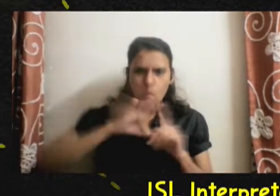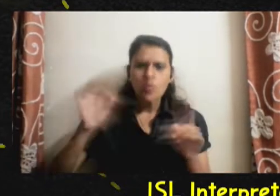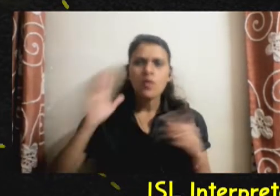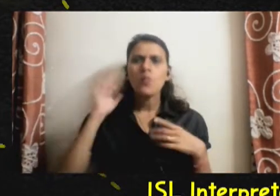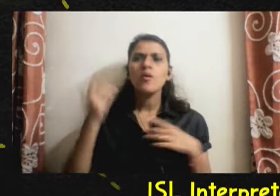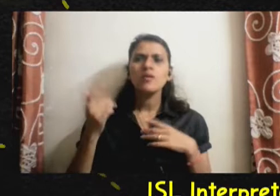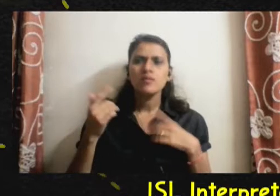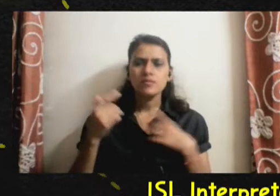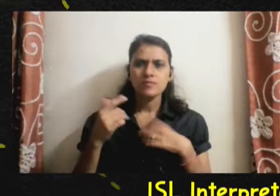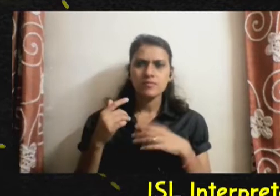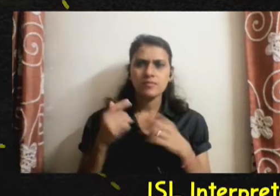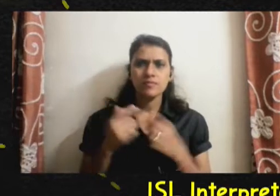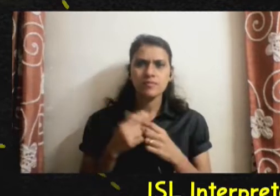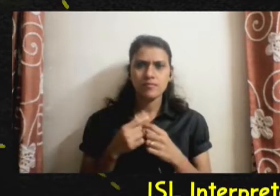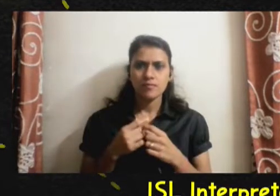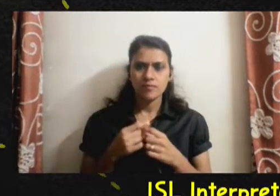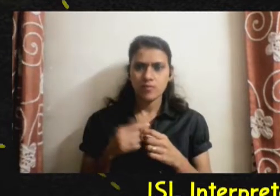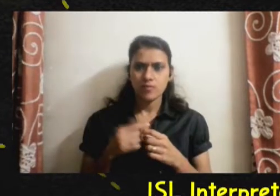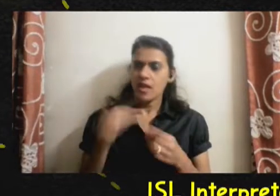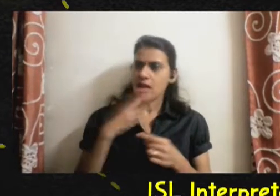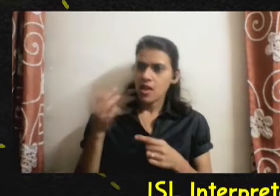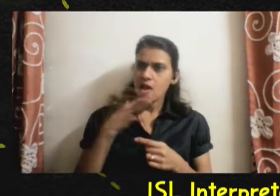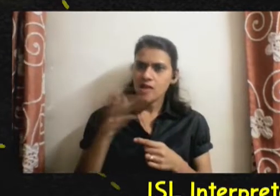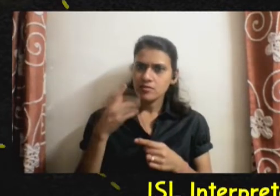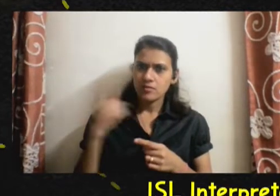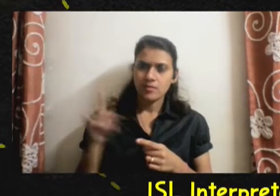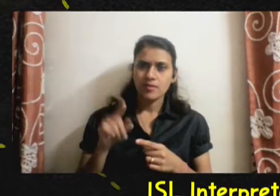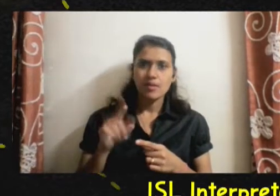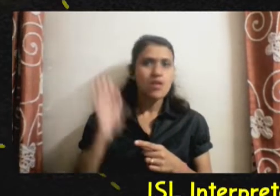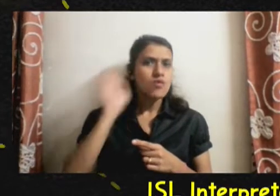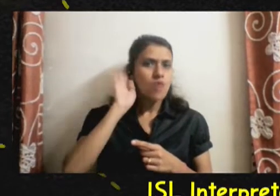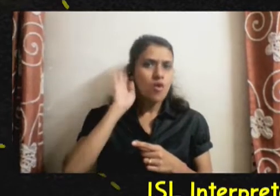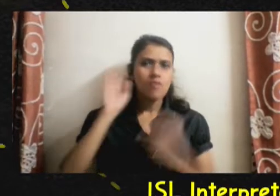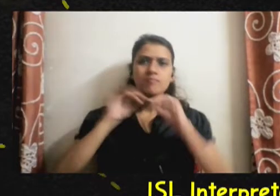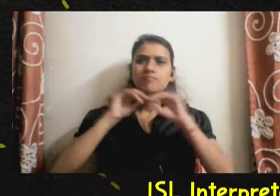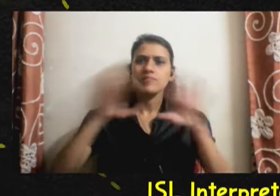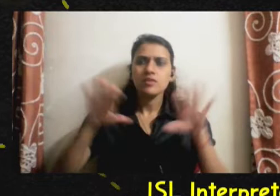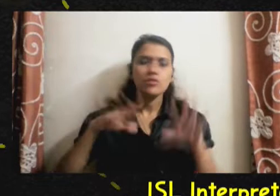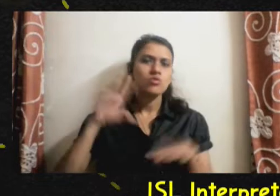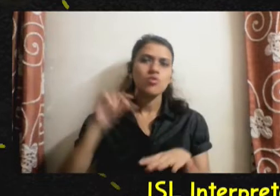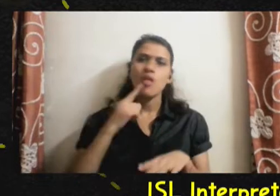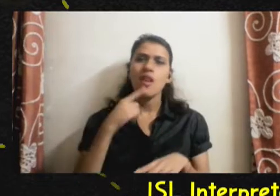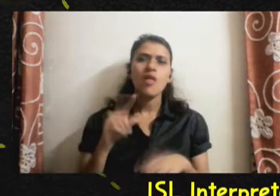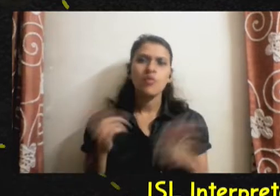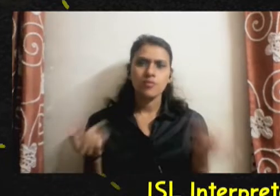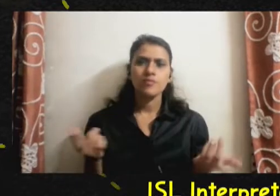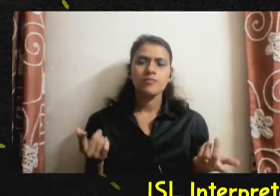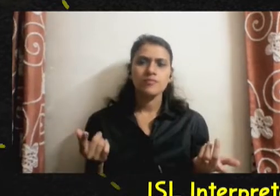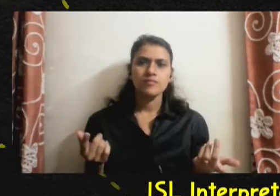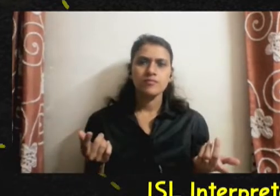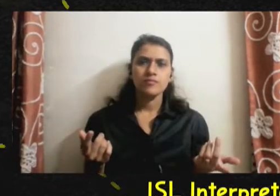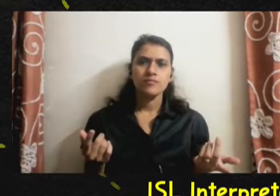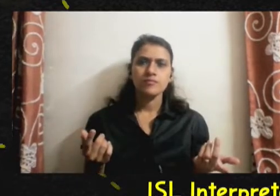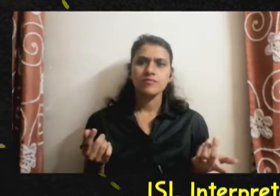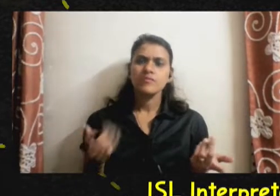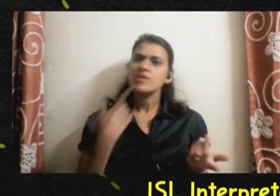caller has not given me the consent to play that audio. So I think that is something. So I think that ethos has always